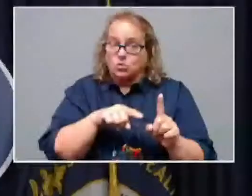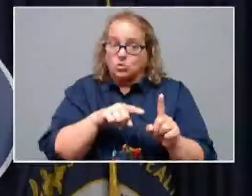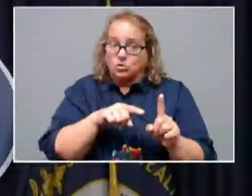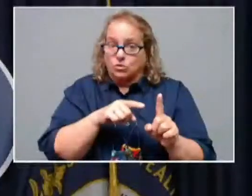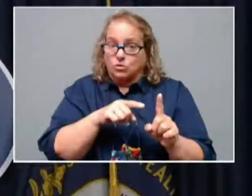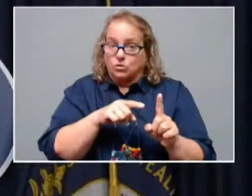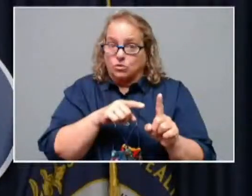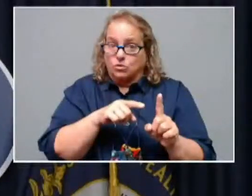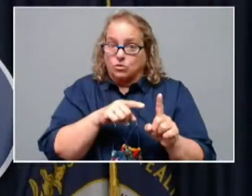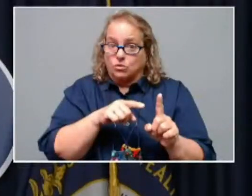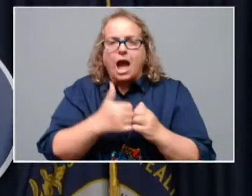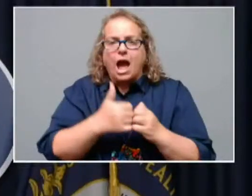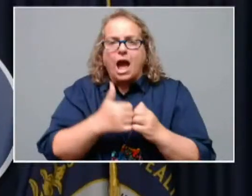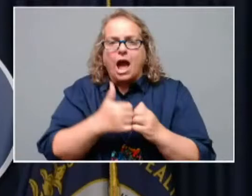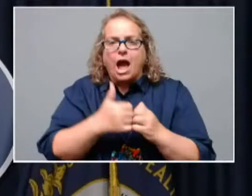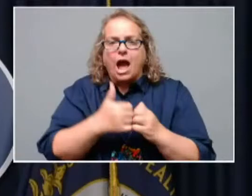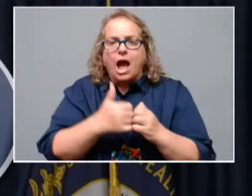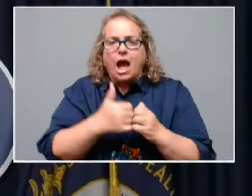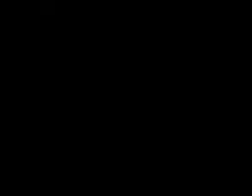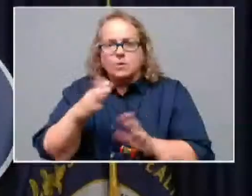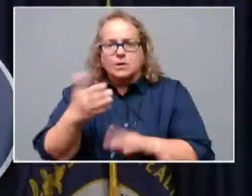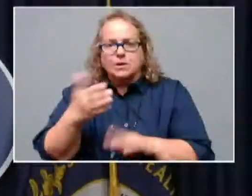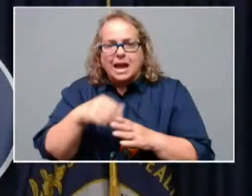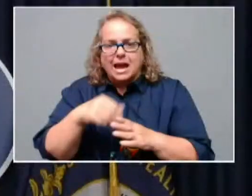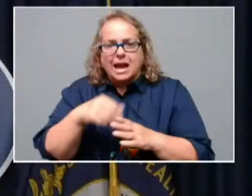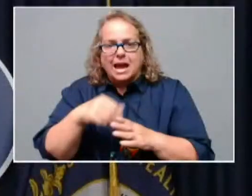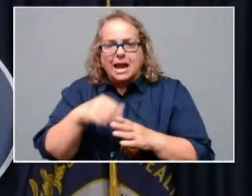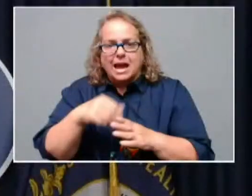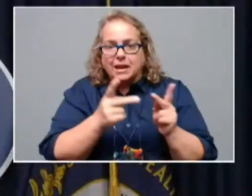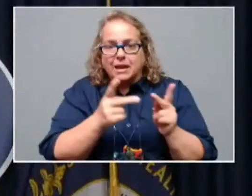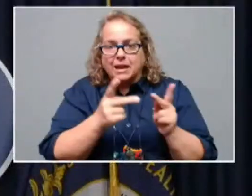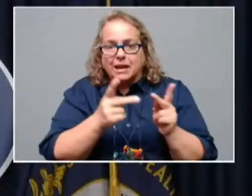and having 7 over that period of days,